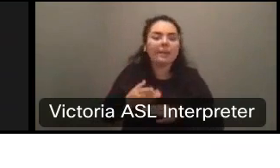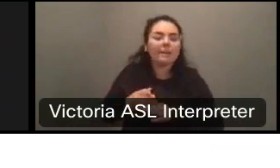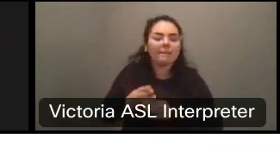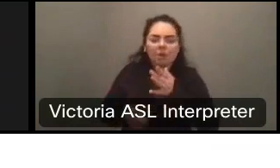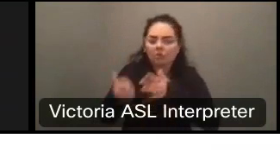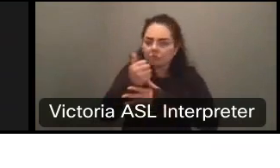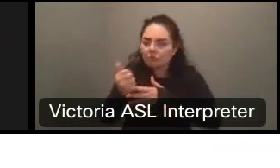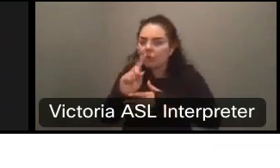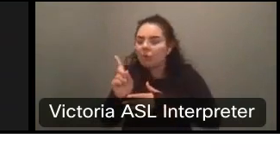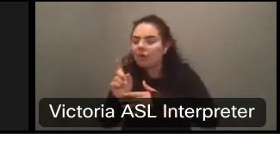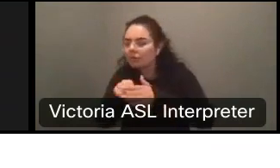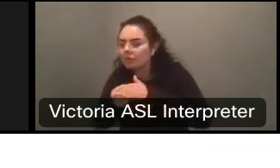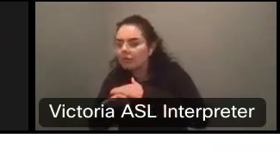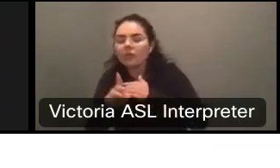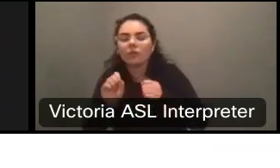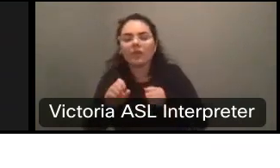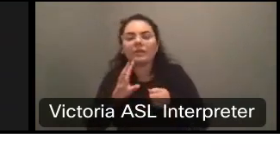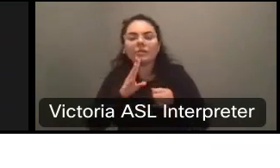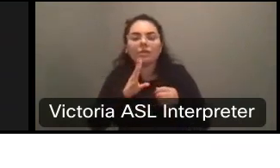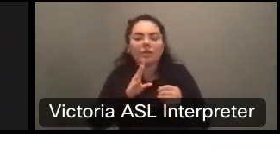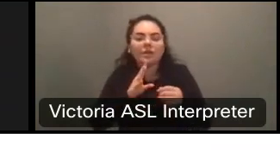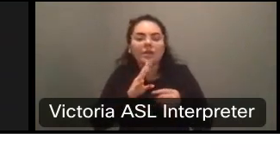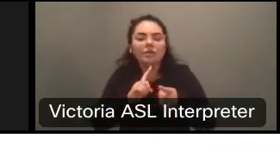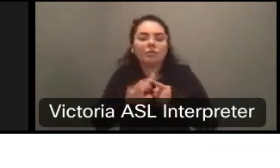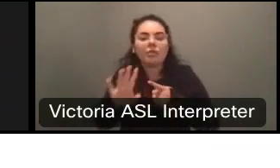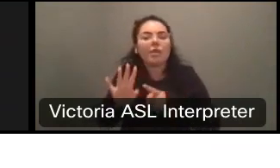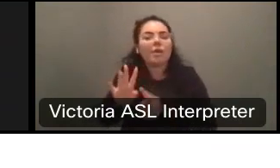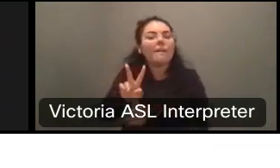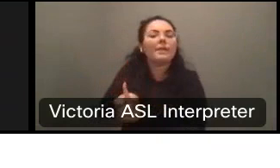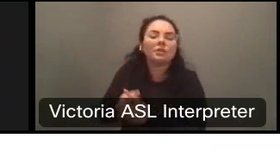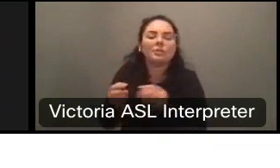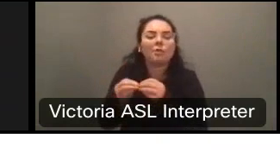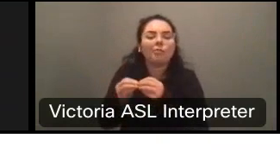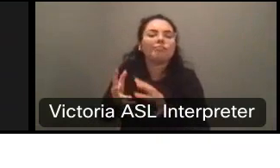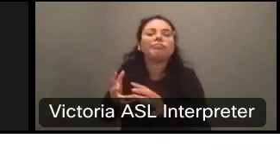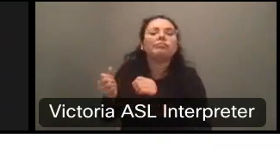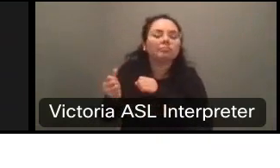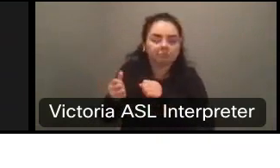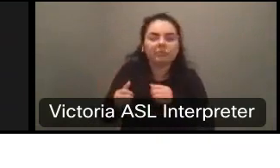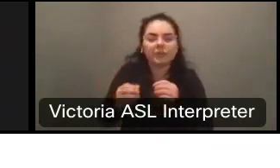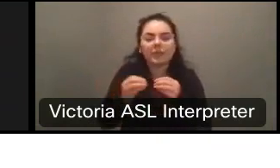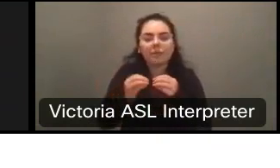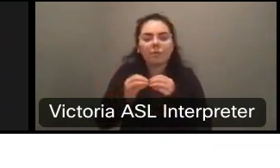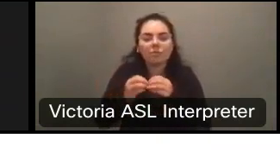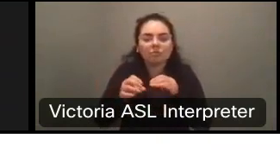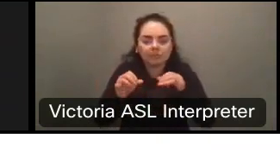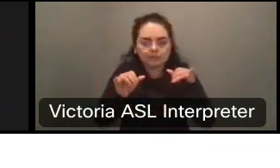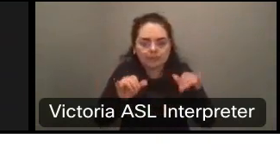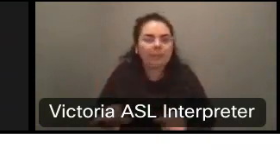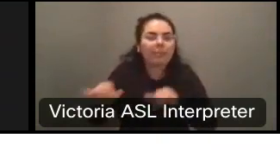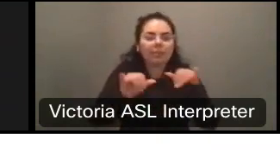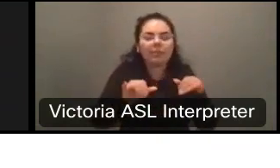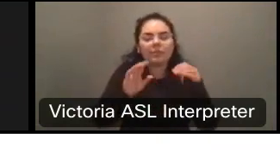their traffic is going so that they're talking to their applications much quicker and again, in a much more stable fashion, and give us the